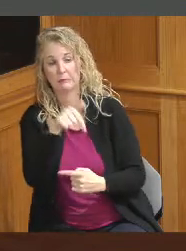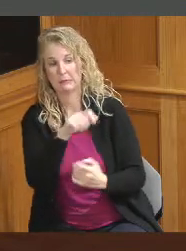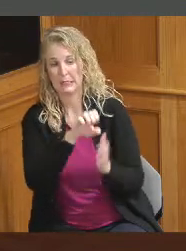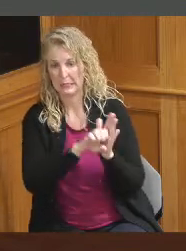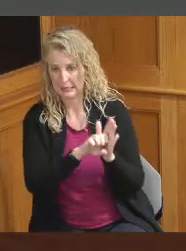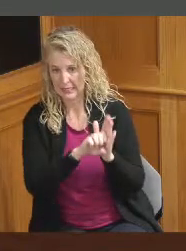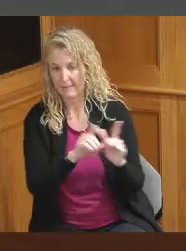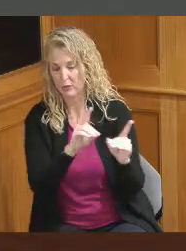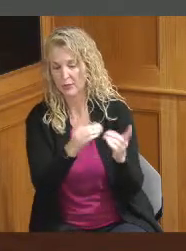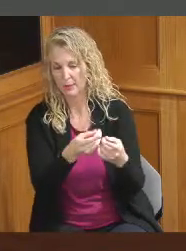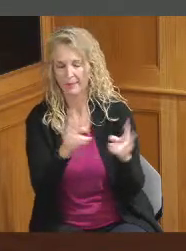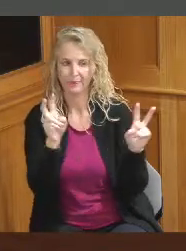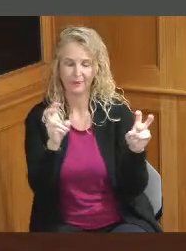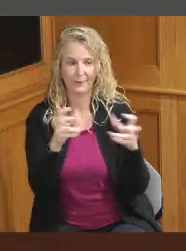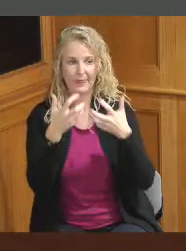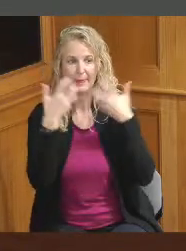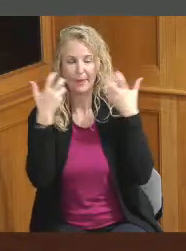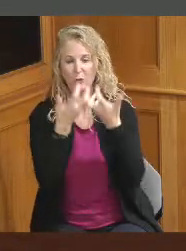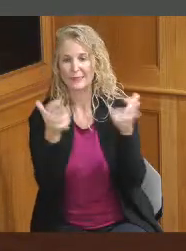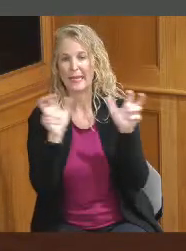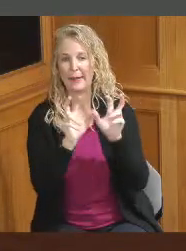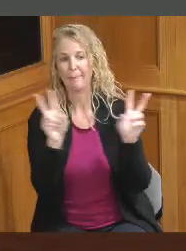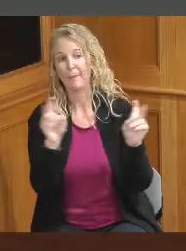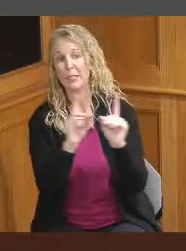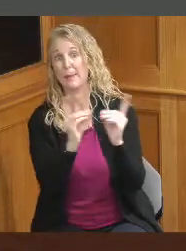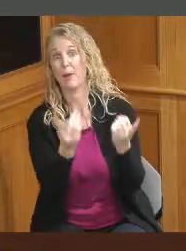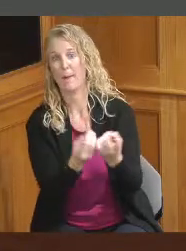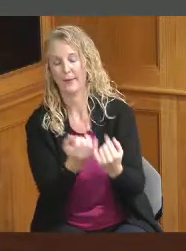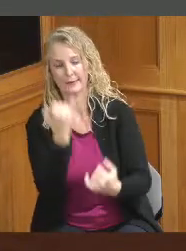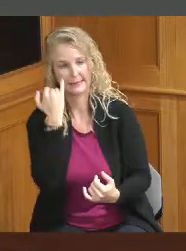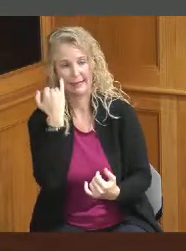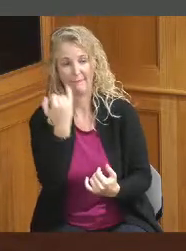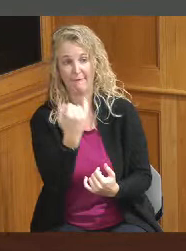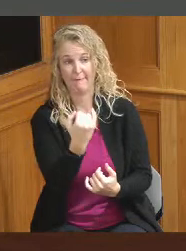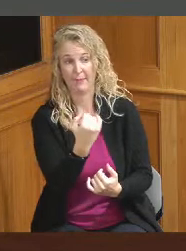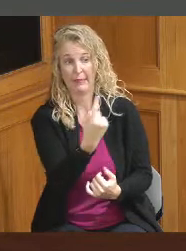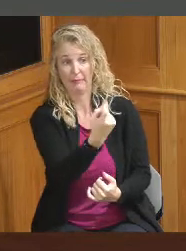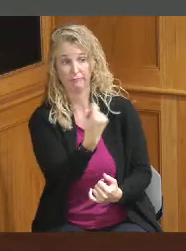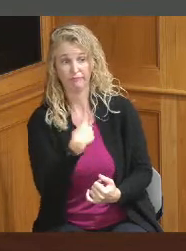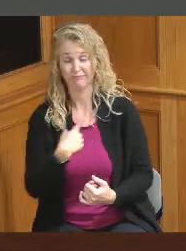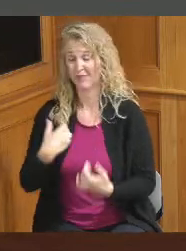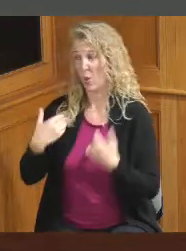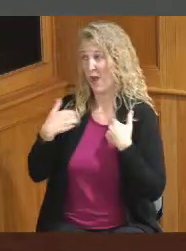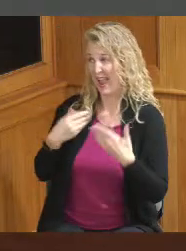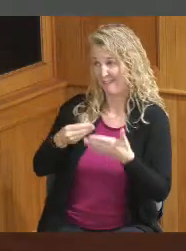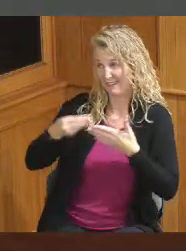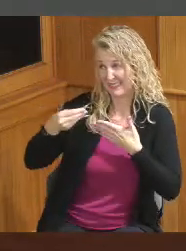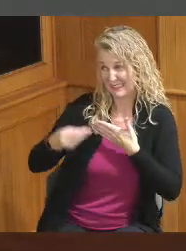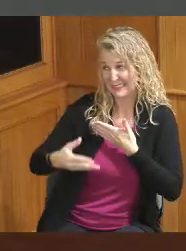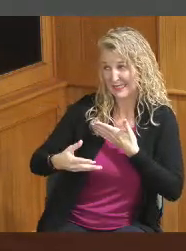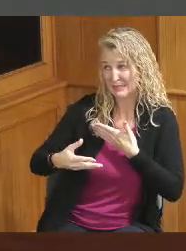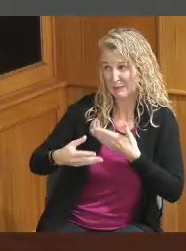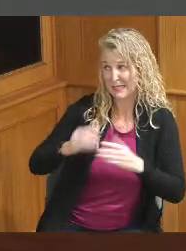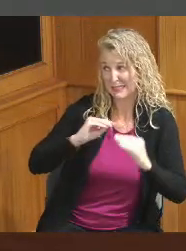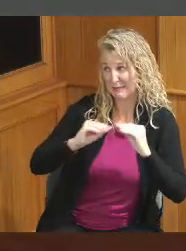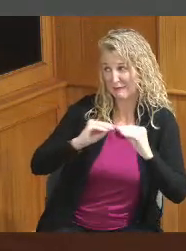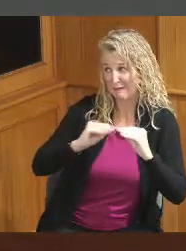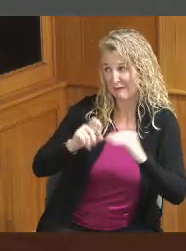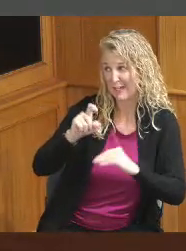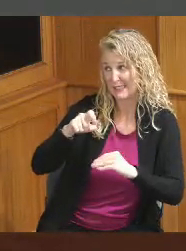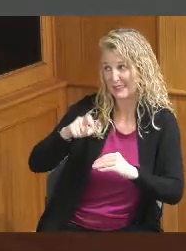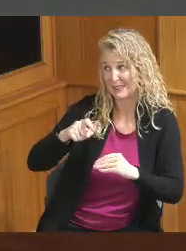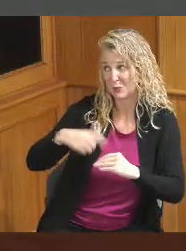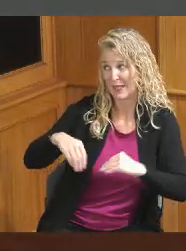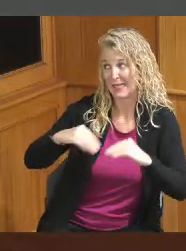or a department like this, when they come to us mid-year and they say, hey, we think we've got some expenses that we're going to cause us to run